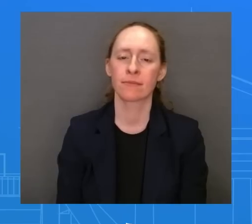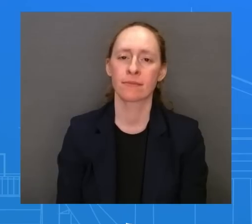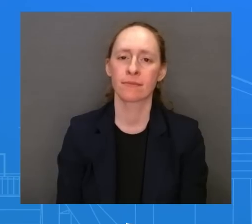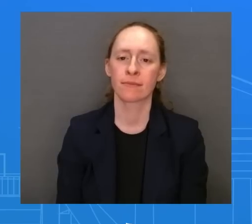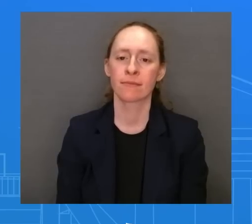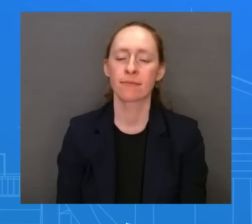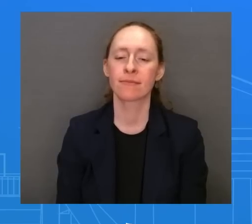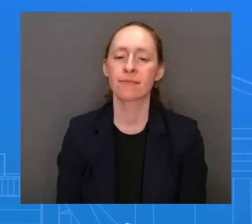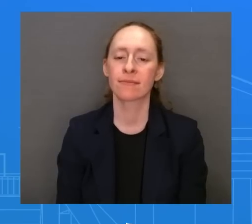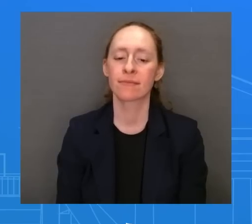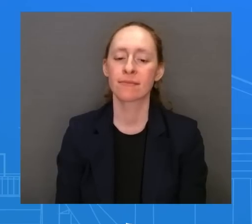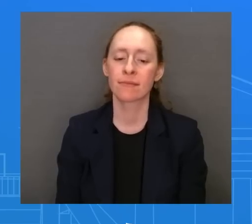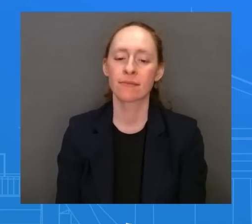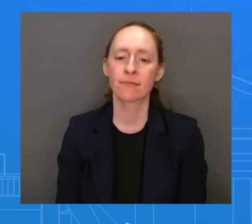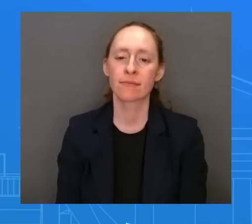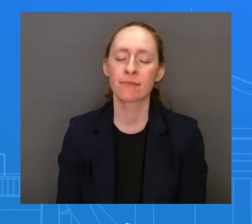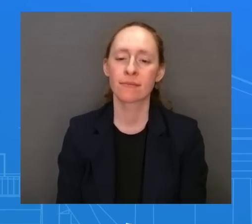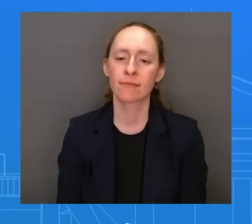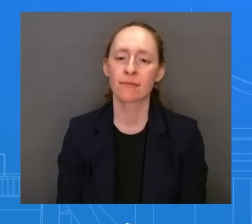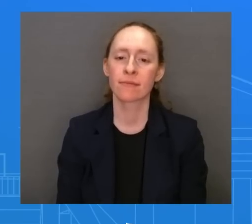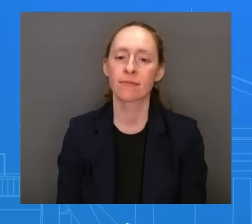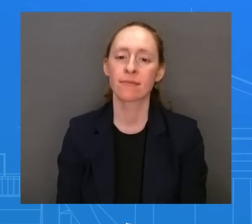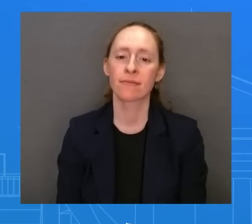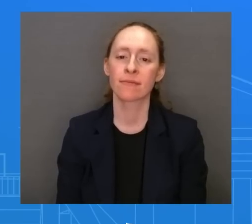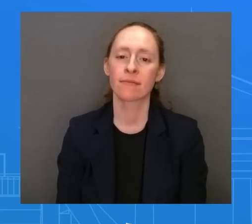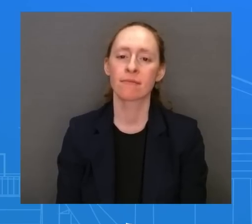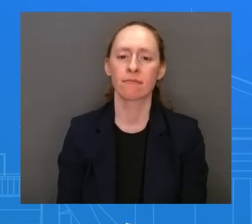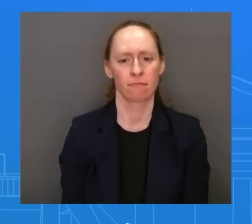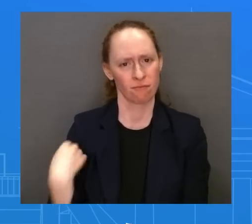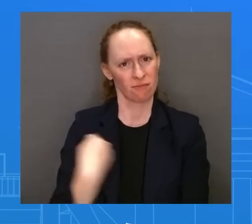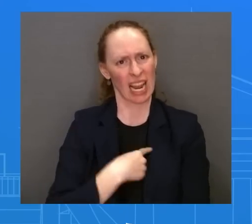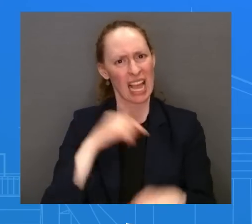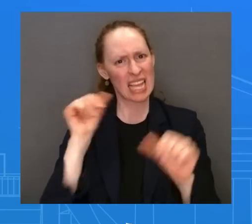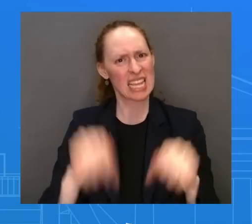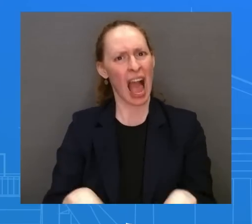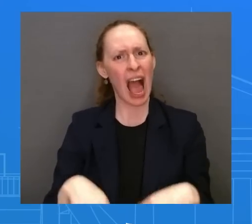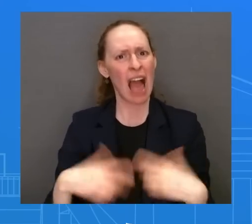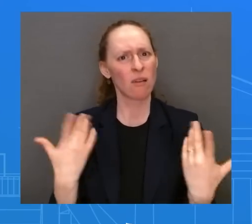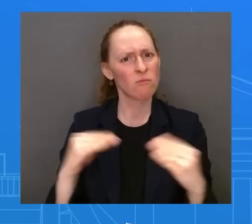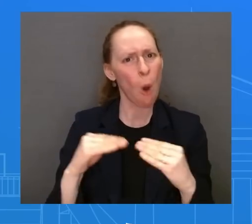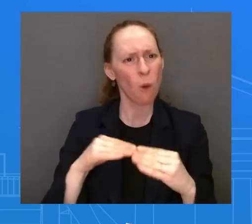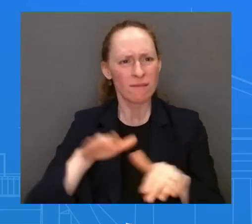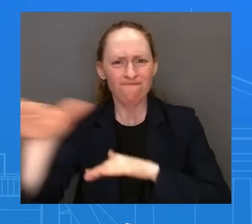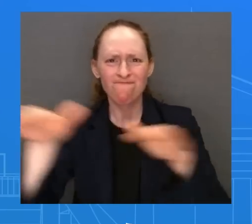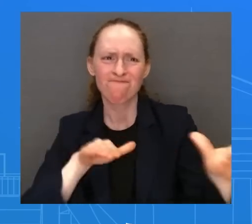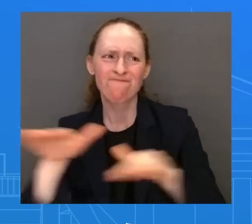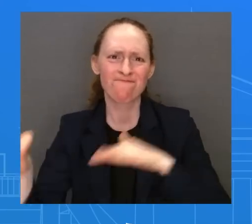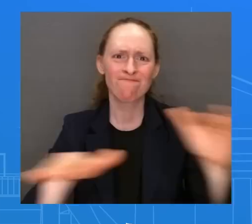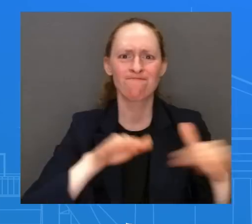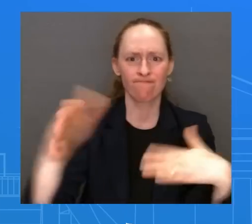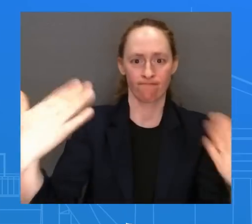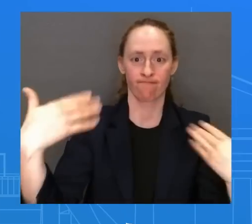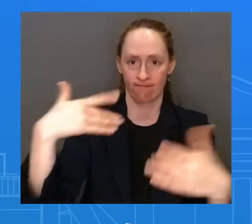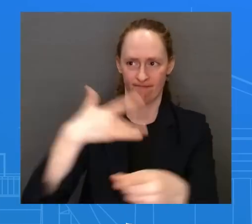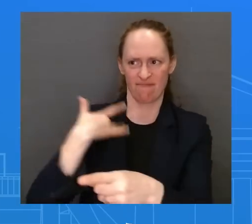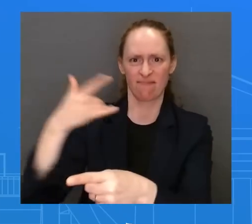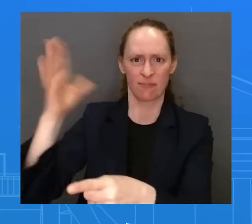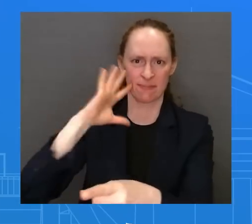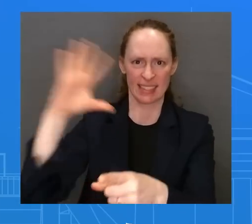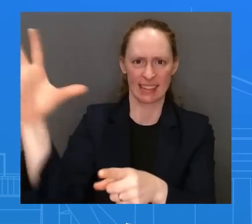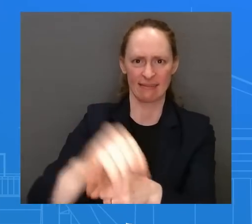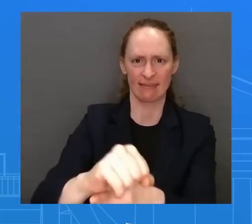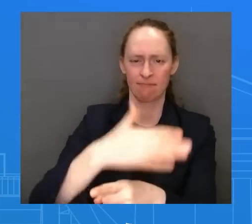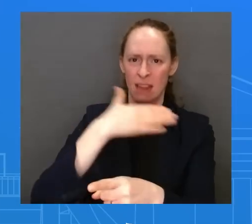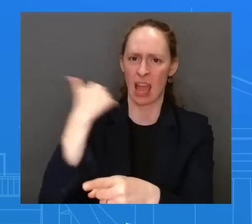aggressive approach allowed us to organize with our allies and help enable Americans in Ukraine to depart safely and just to